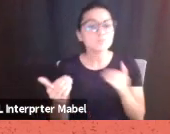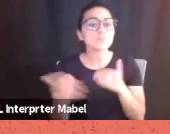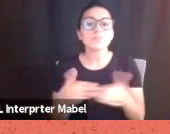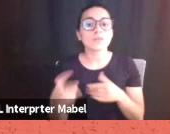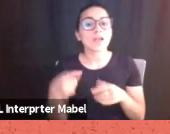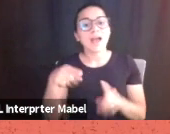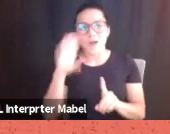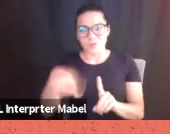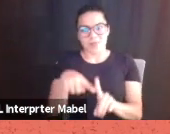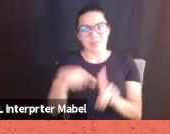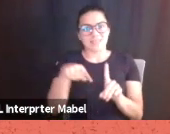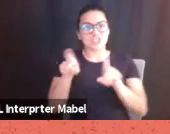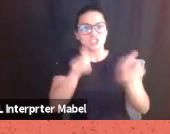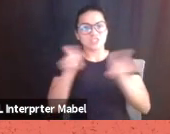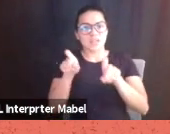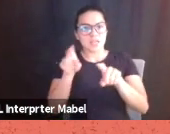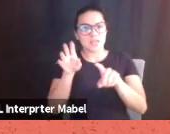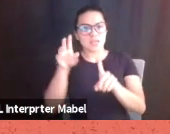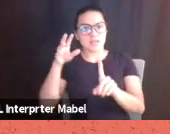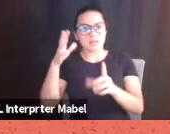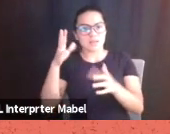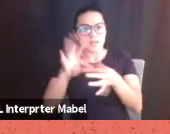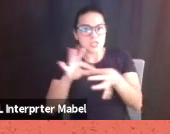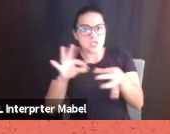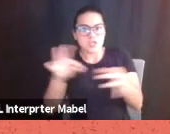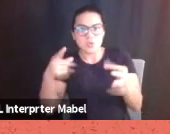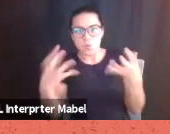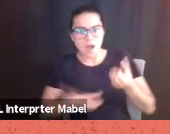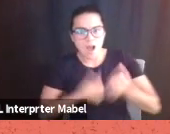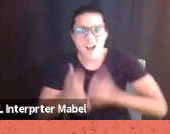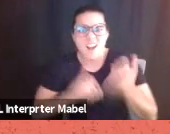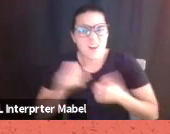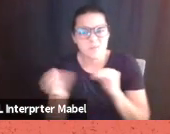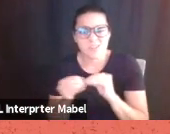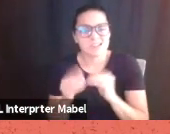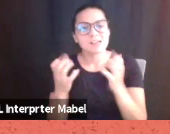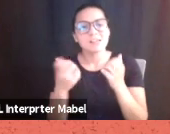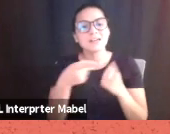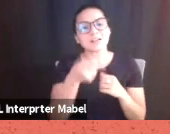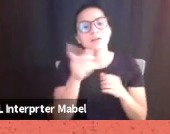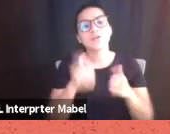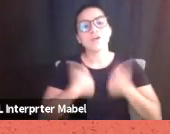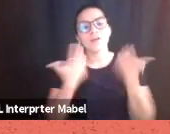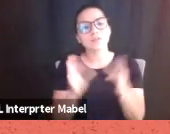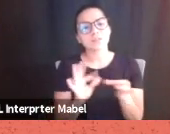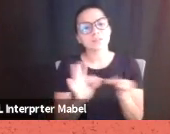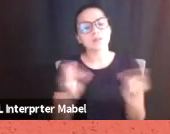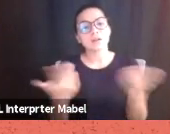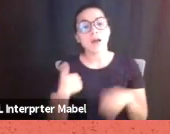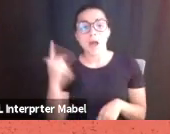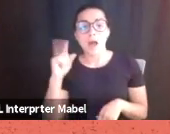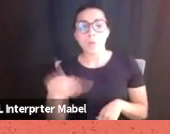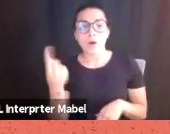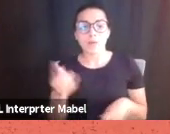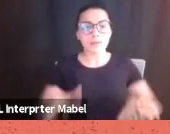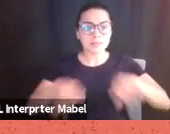share. So survivors also left us comments. On institutional change, I only accepted that trauma was behind my chronic